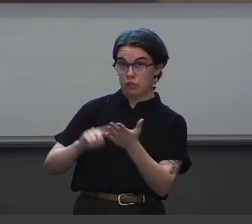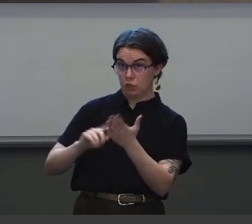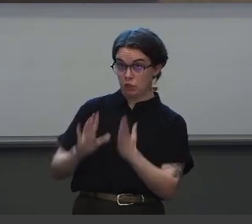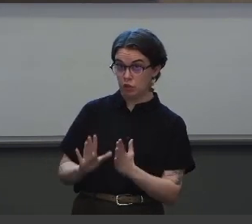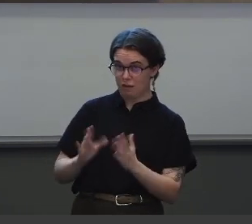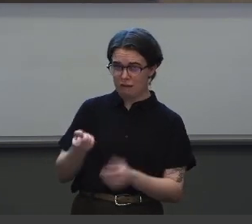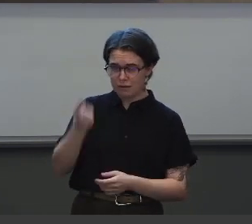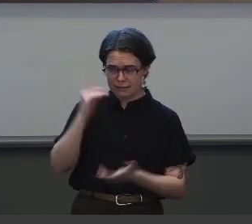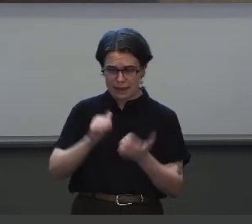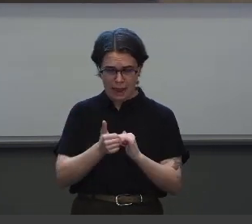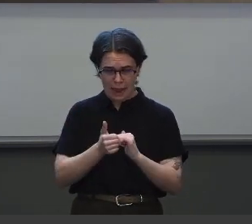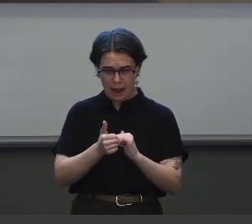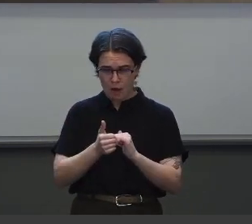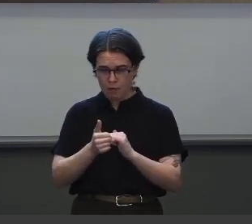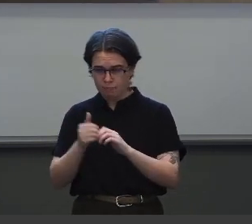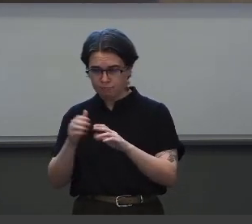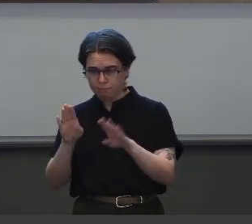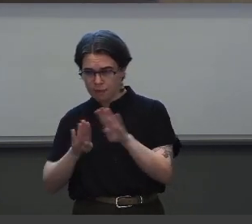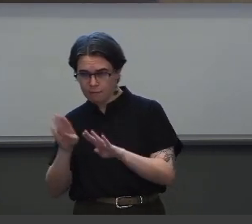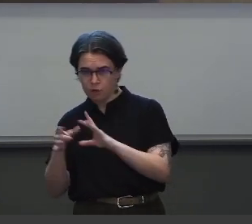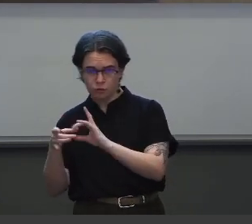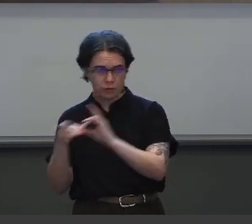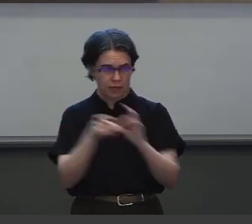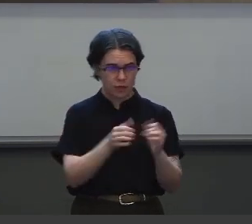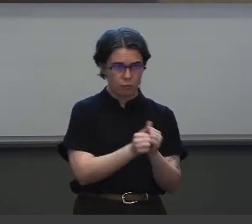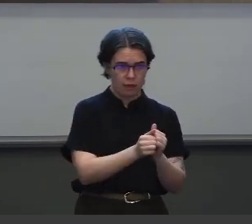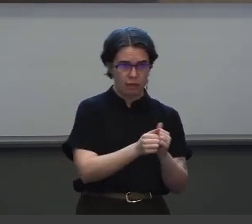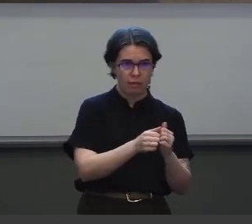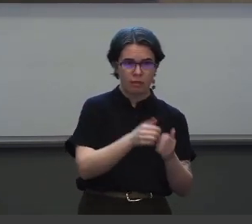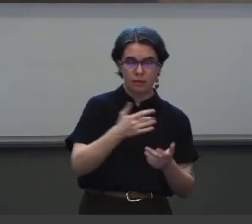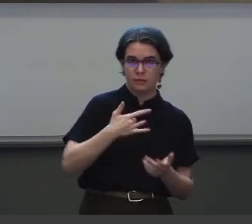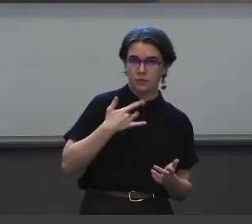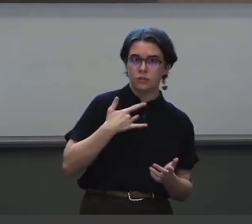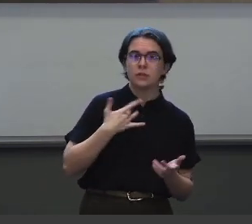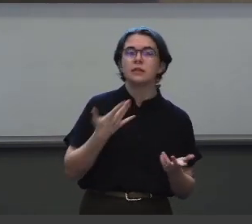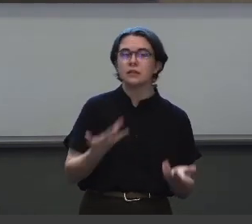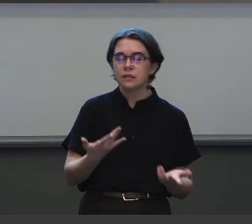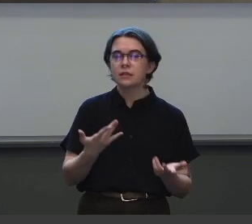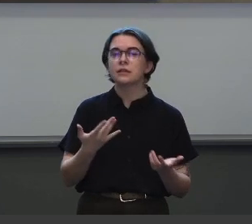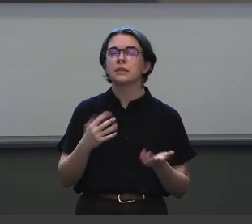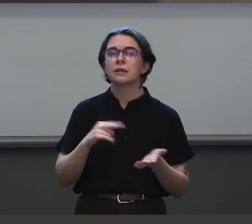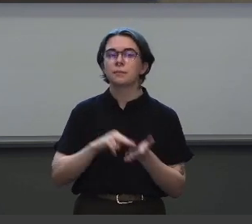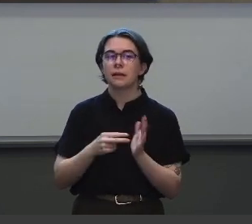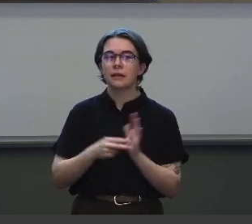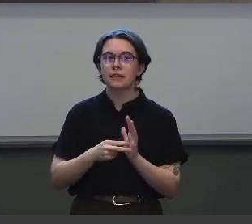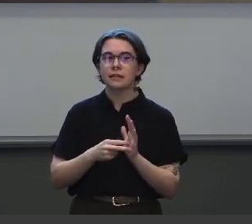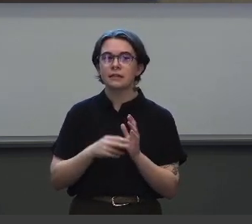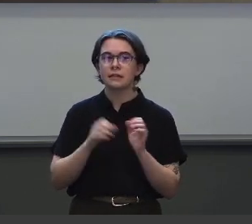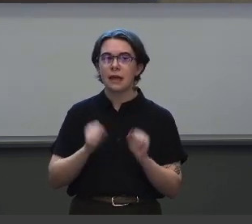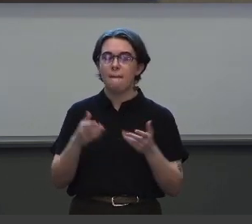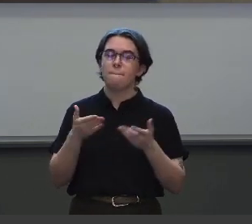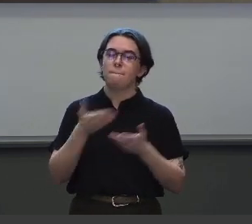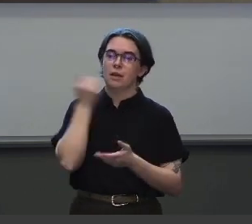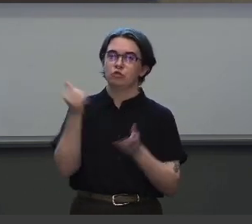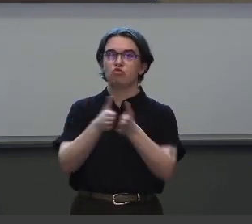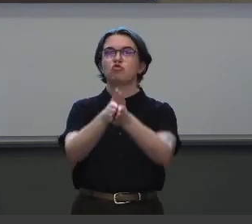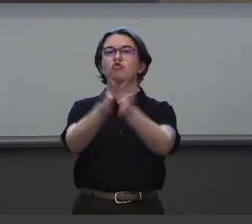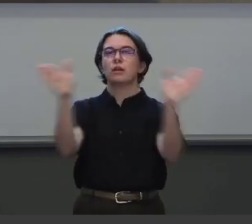also help us to better understand sensory processing, attention, social behaviors, and anxiety more broadly.